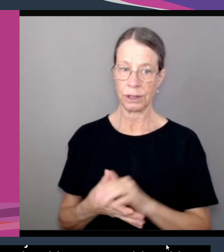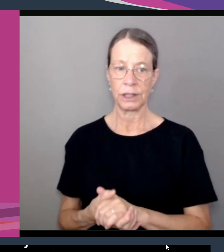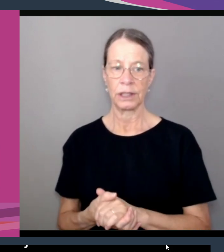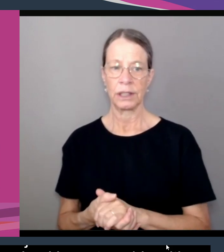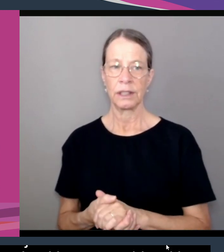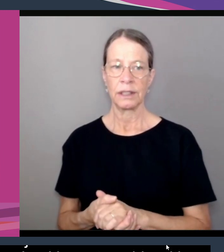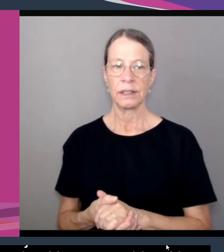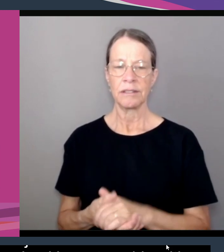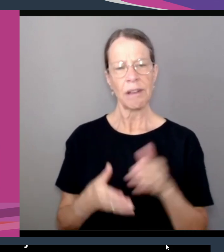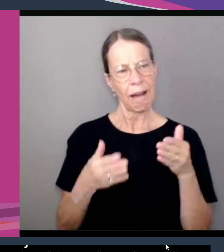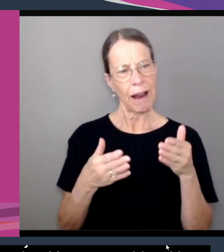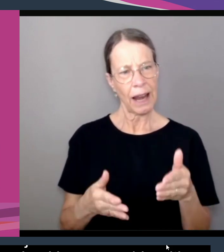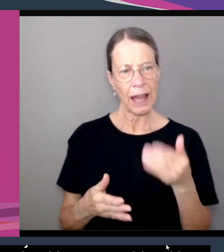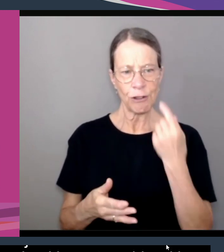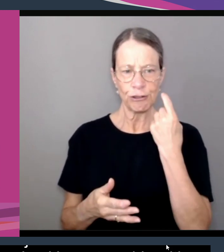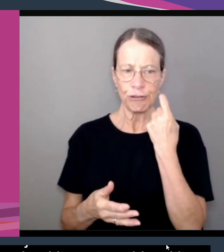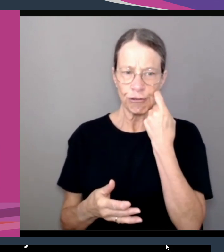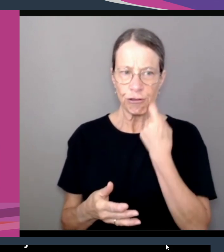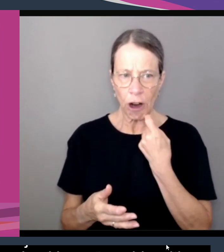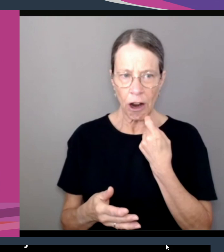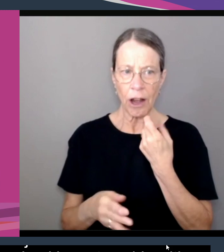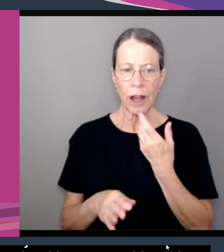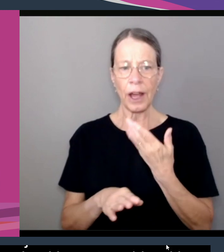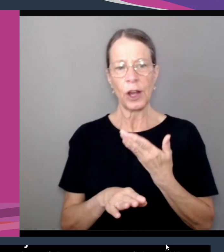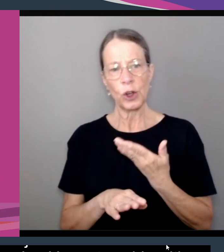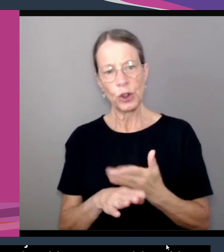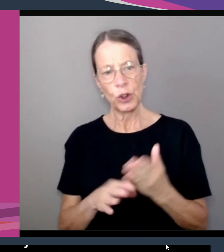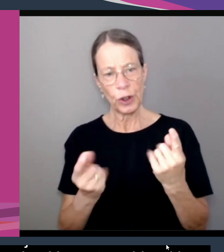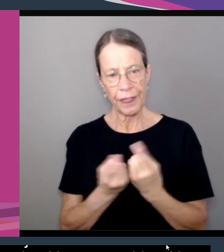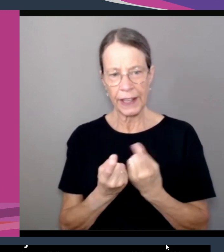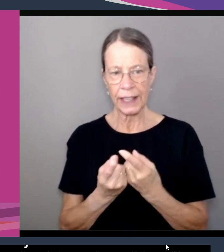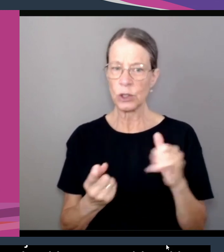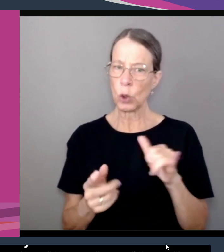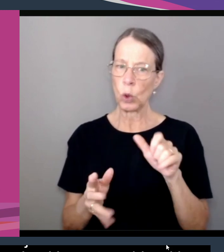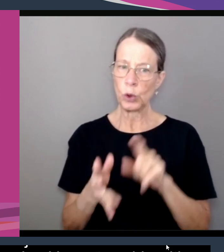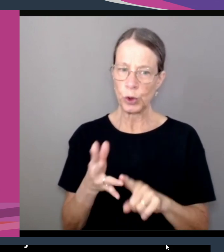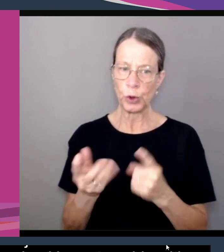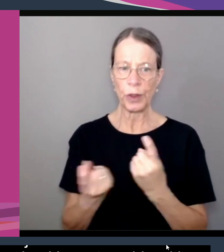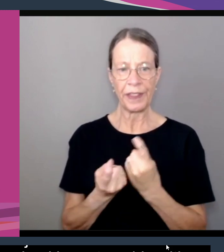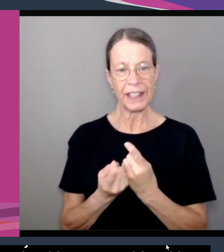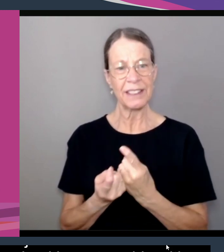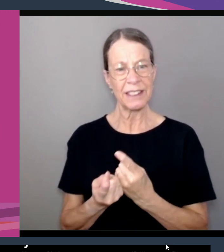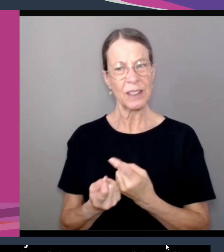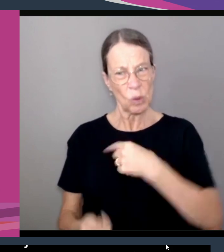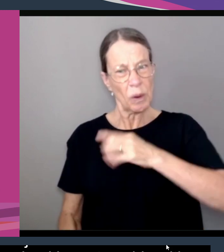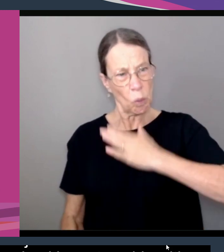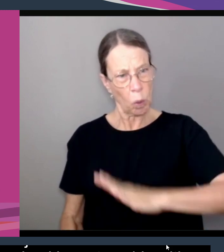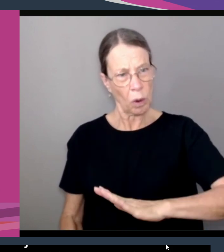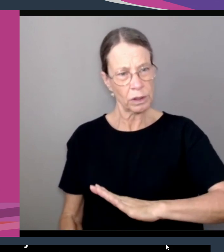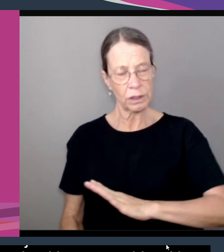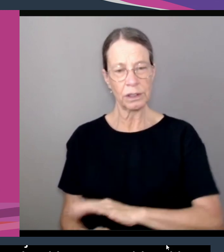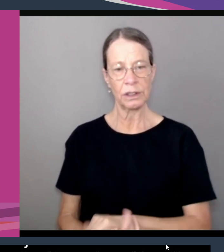new things and or choose to do things we want to do.